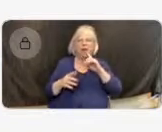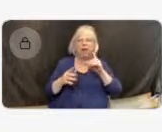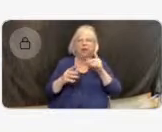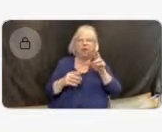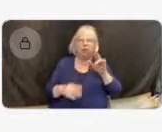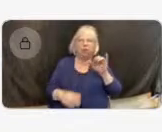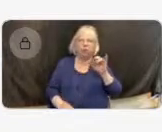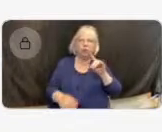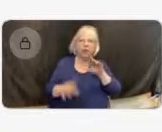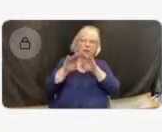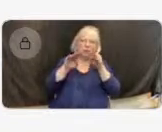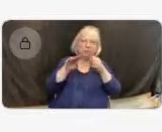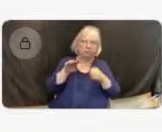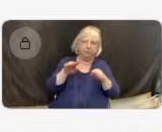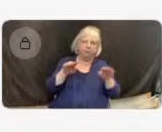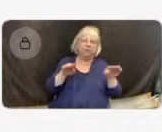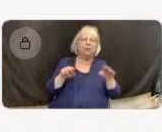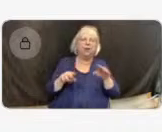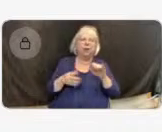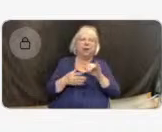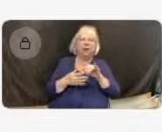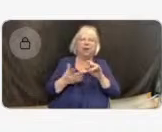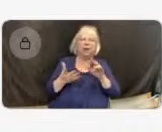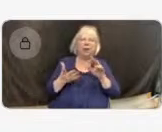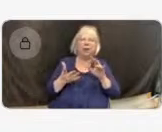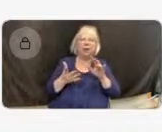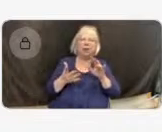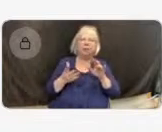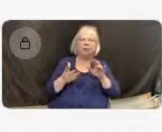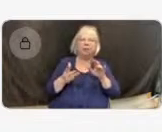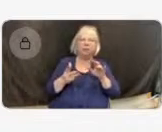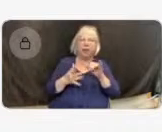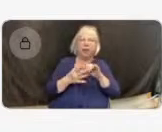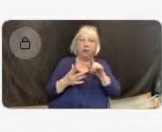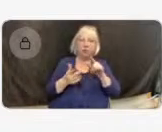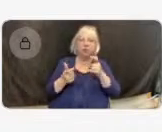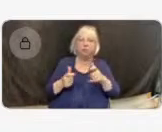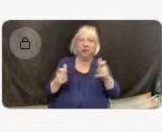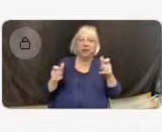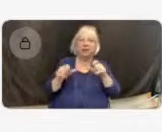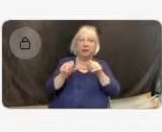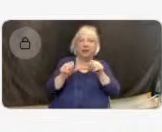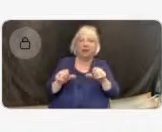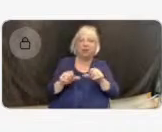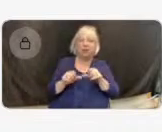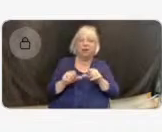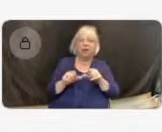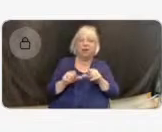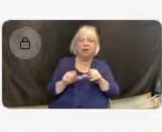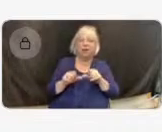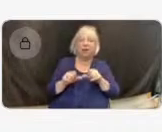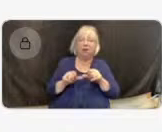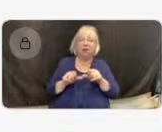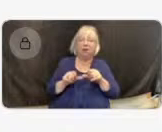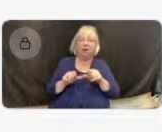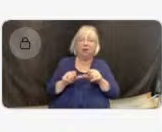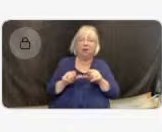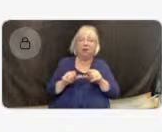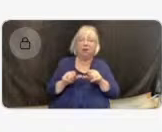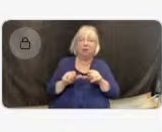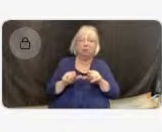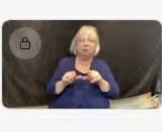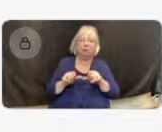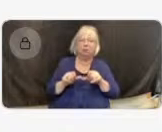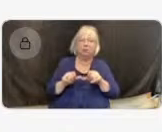line in, and that's where your biggest area of differentiation and height is